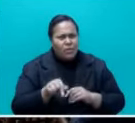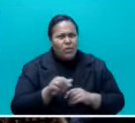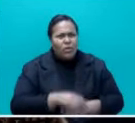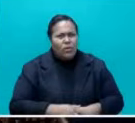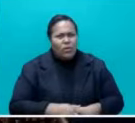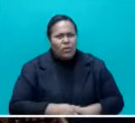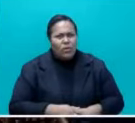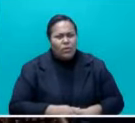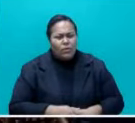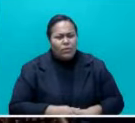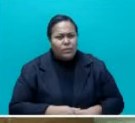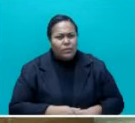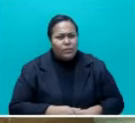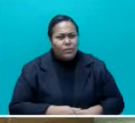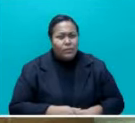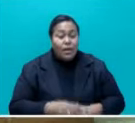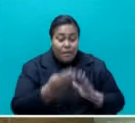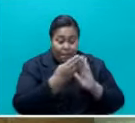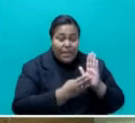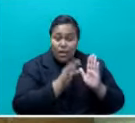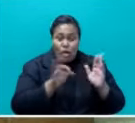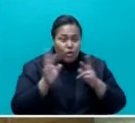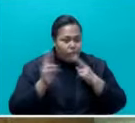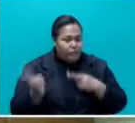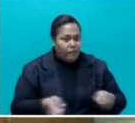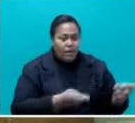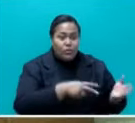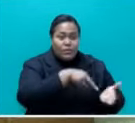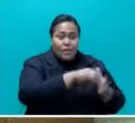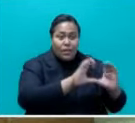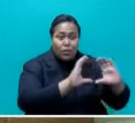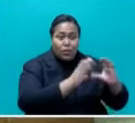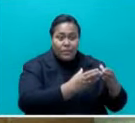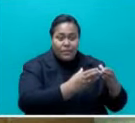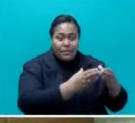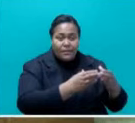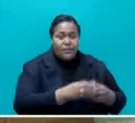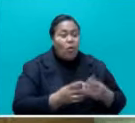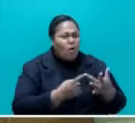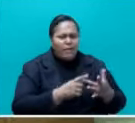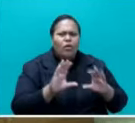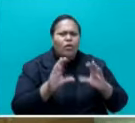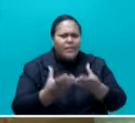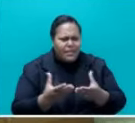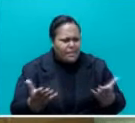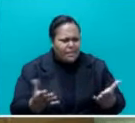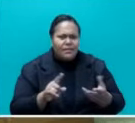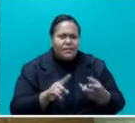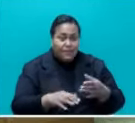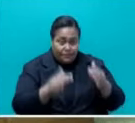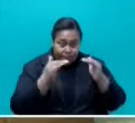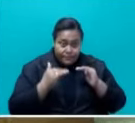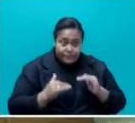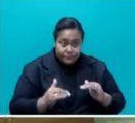bill must not be referred to a standing committee or other committee of Parliament. And D,